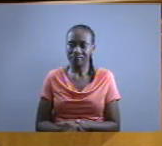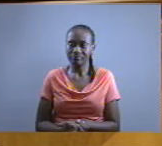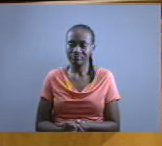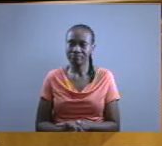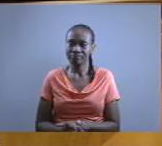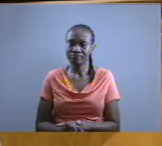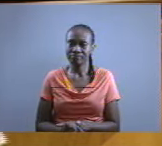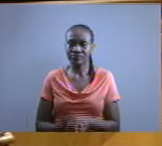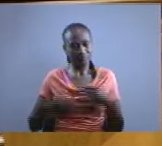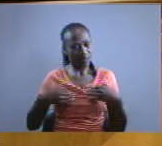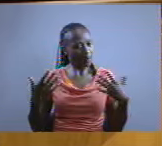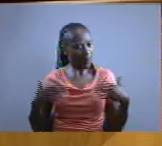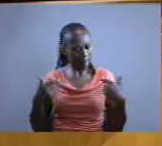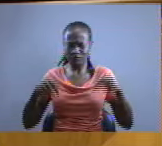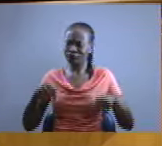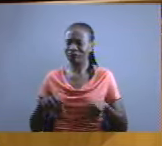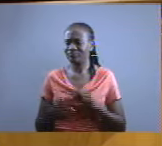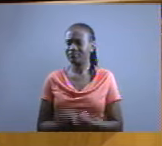vandag.